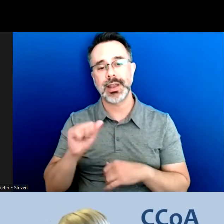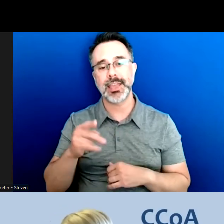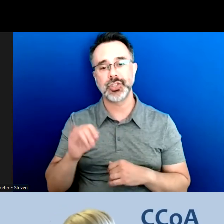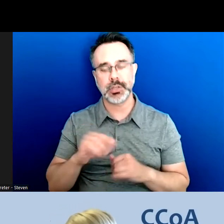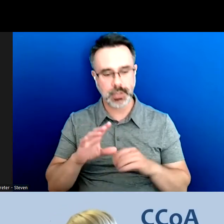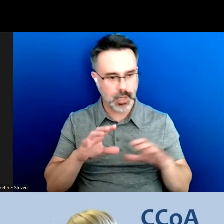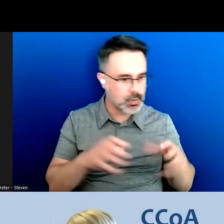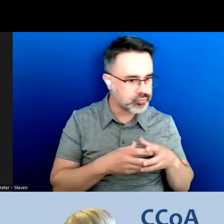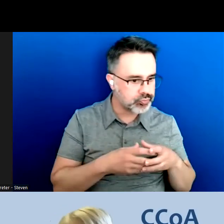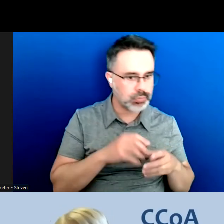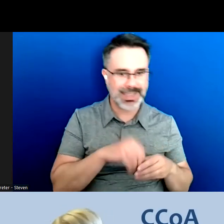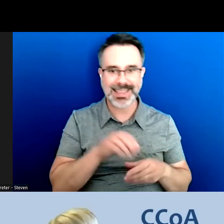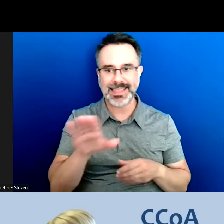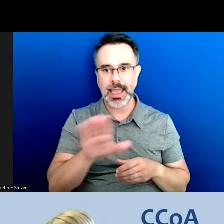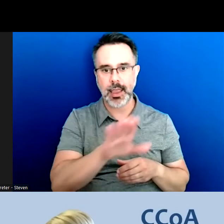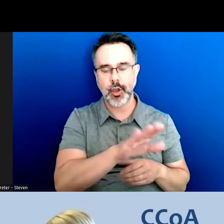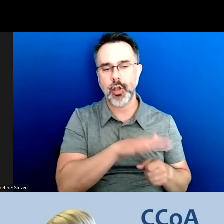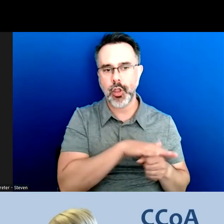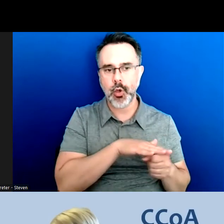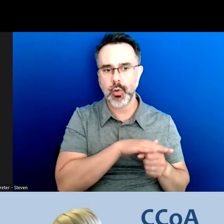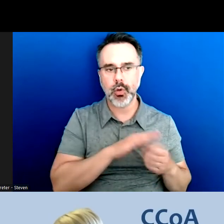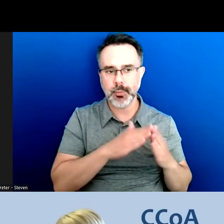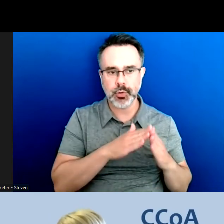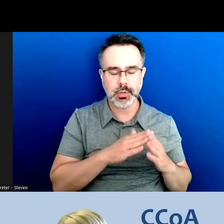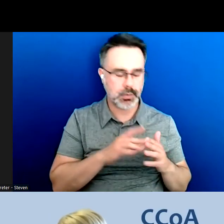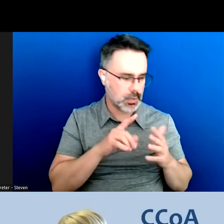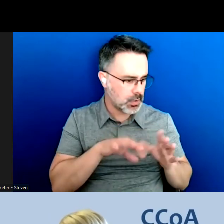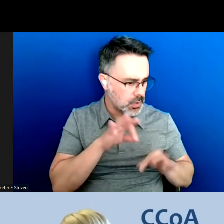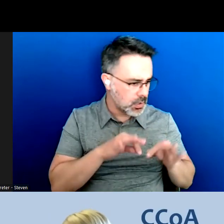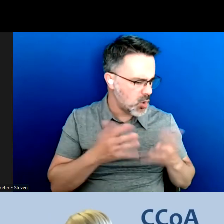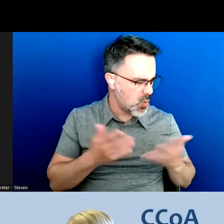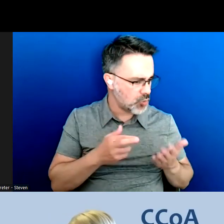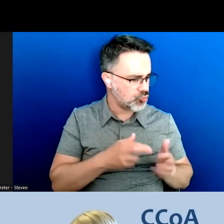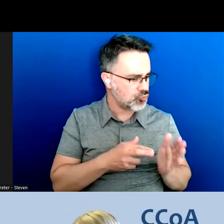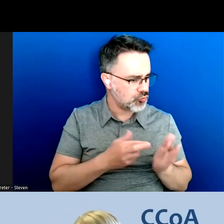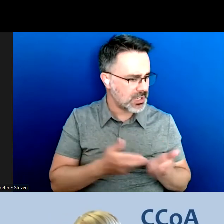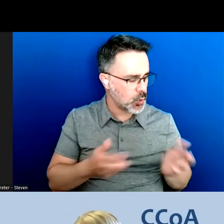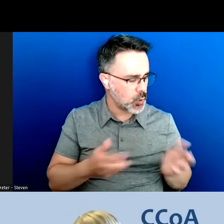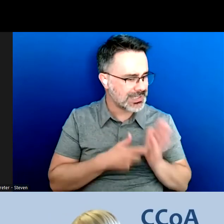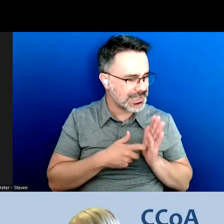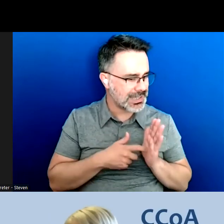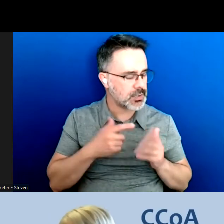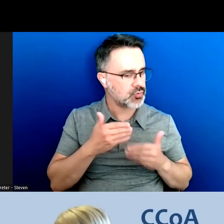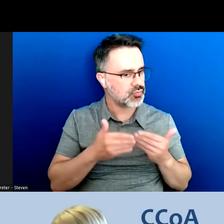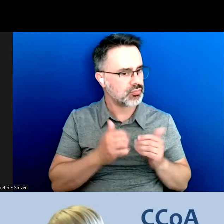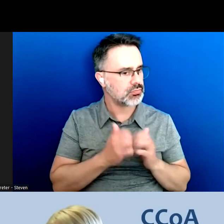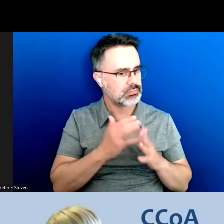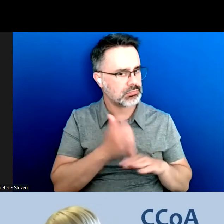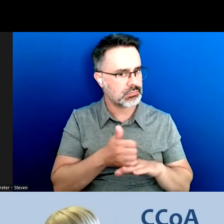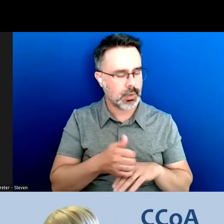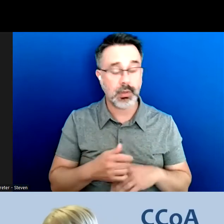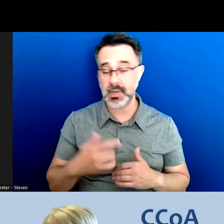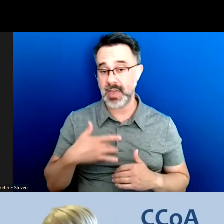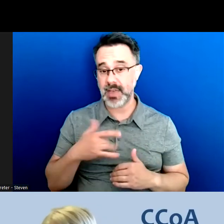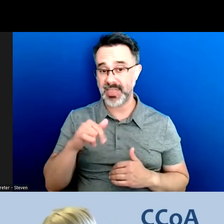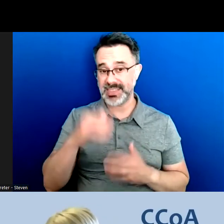their own communities and what resources they'll need to do so. I found that the information presented